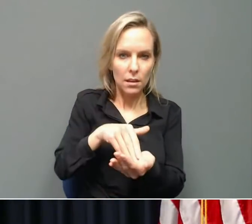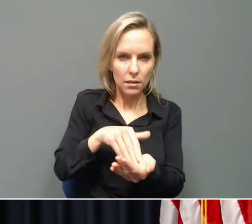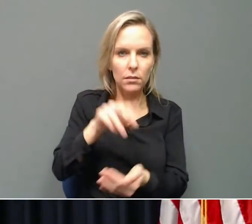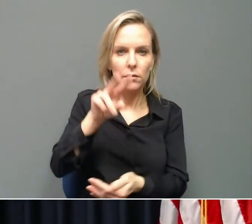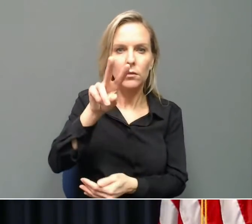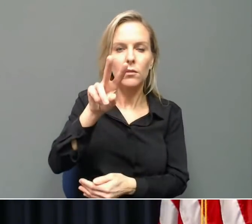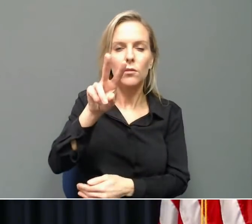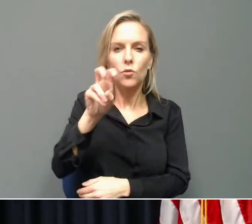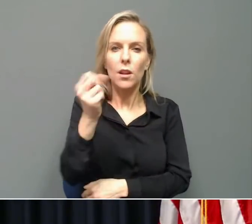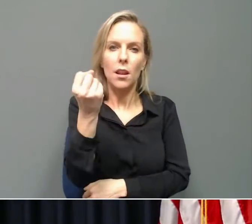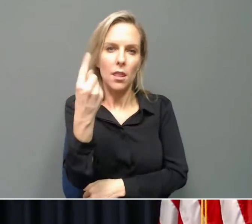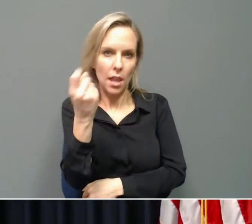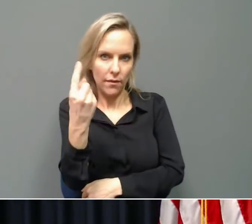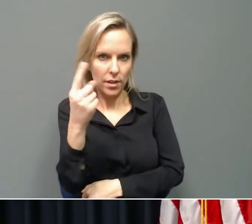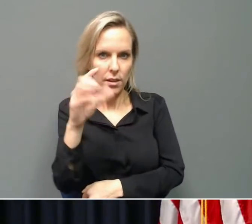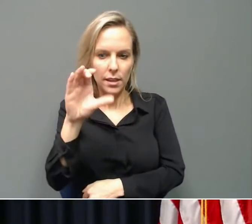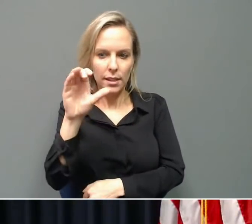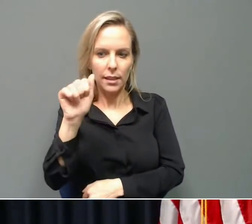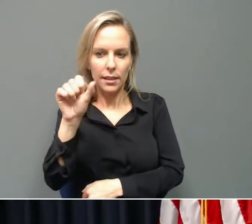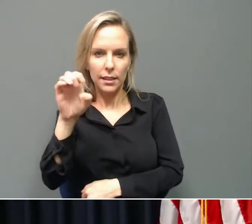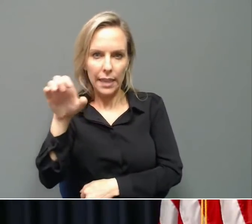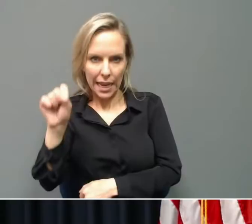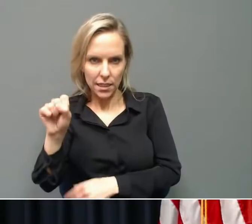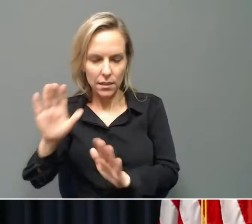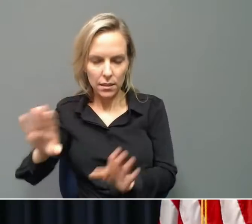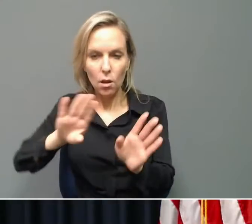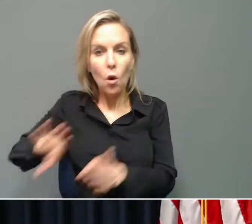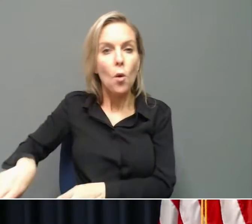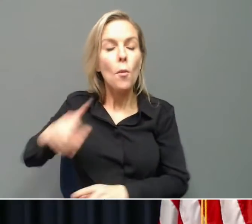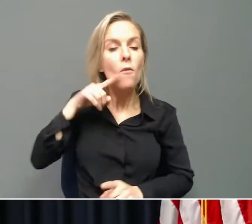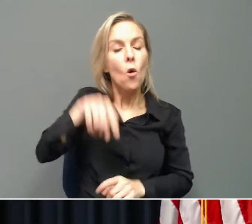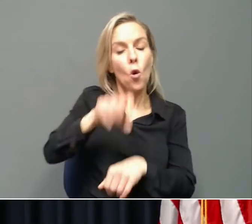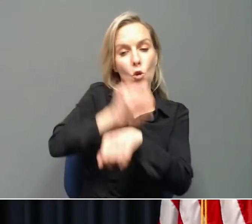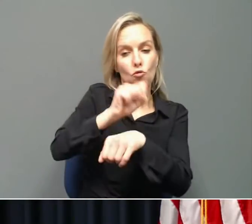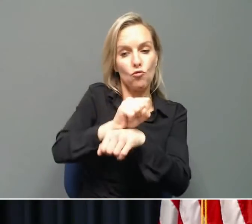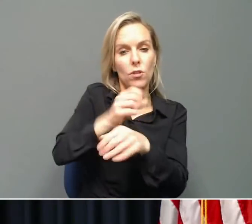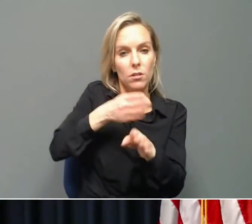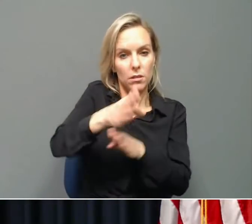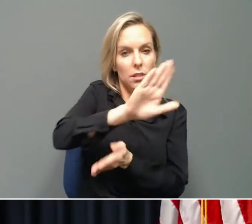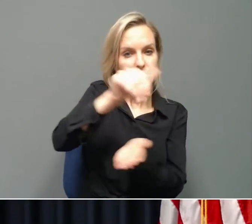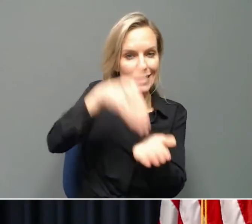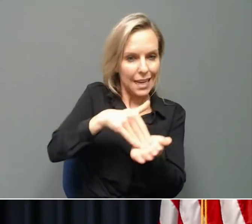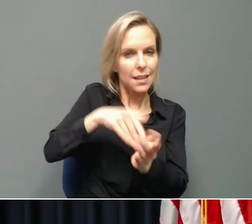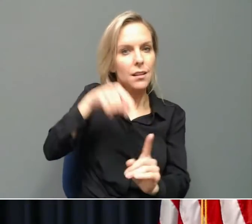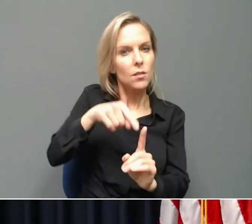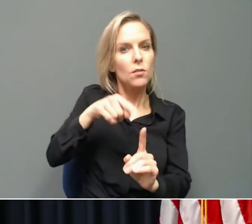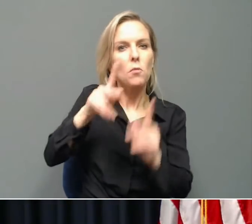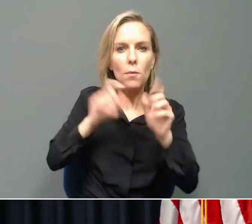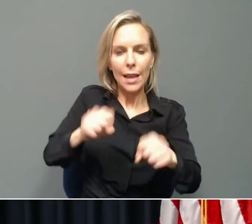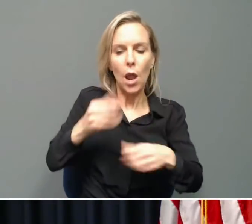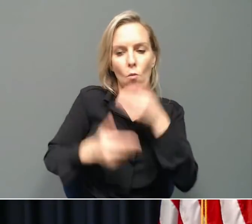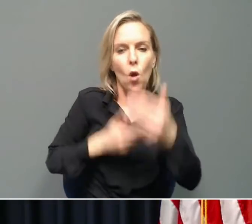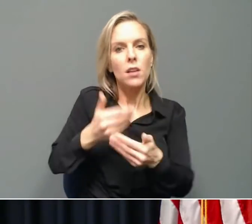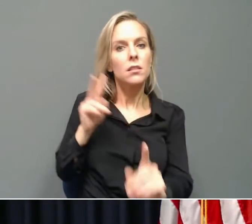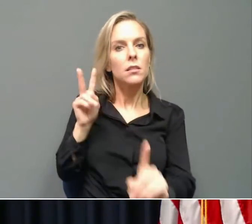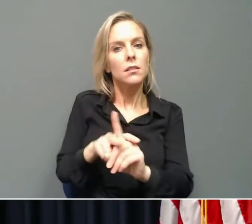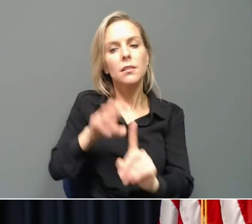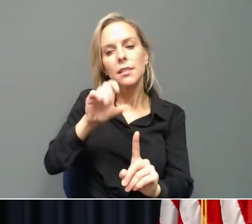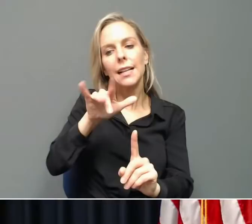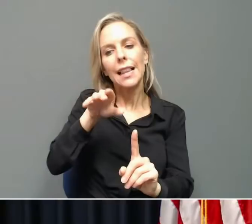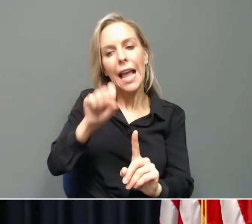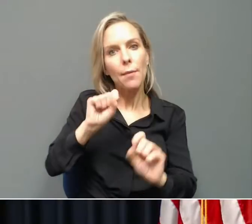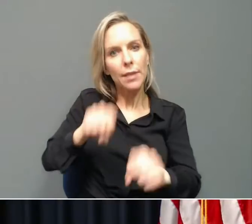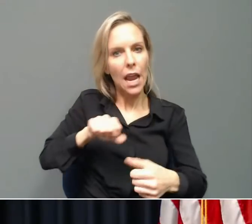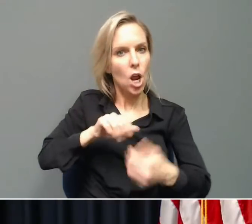1211. Certainly in the career centers, we expect people to be able to process claims and fully address them. In the